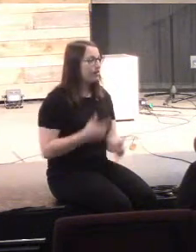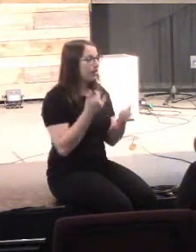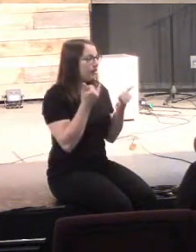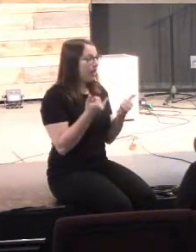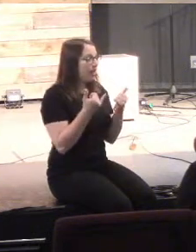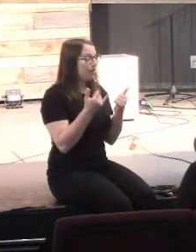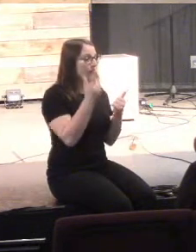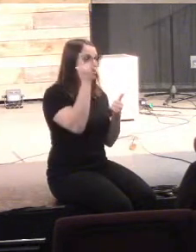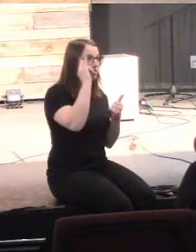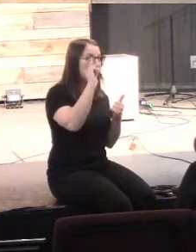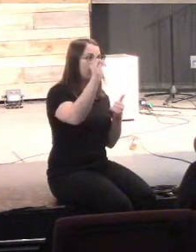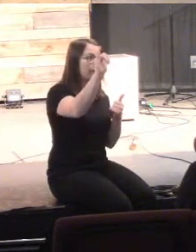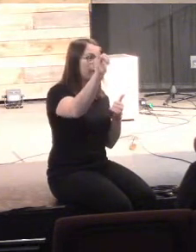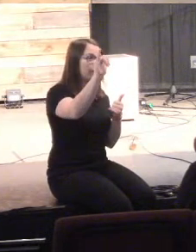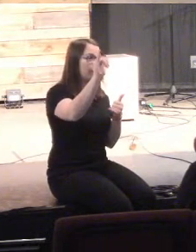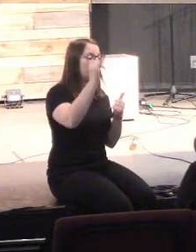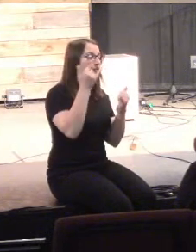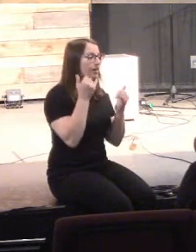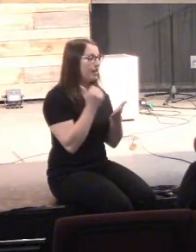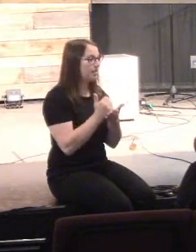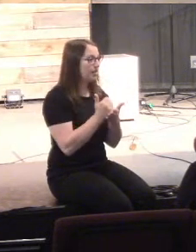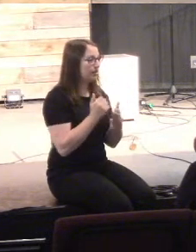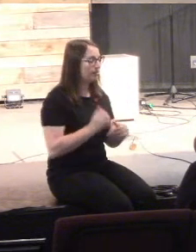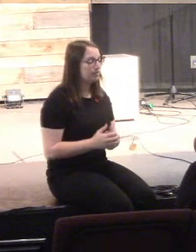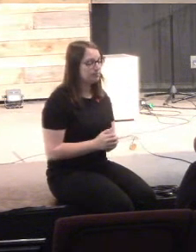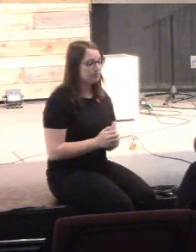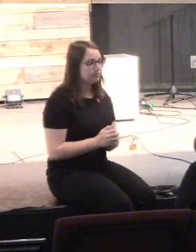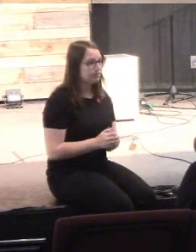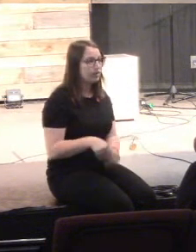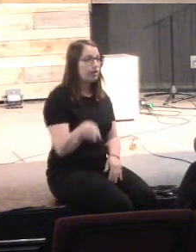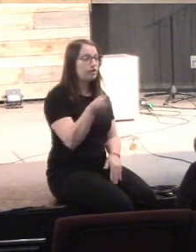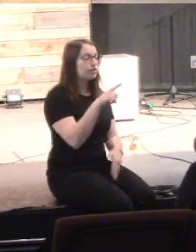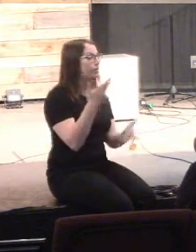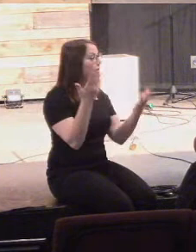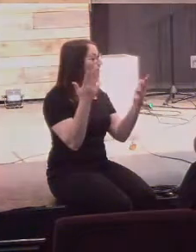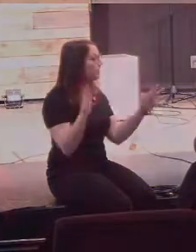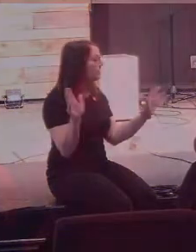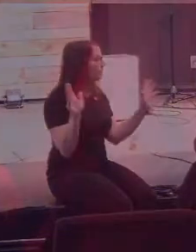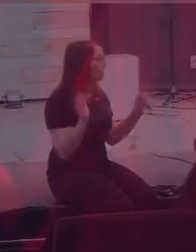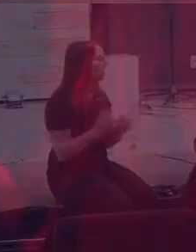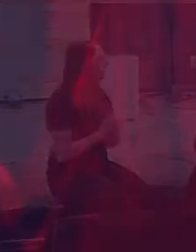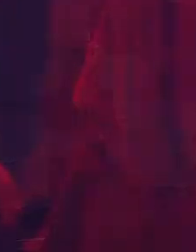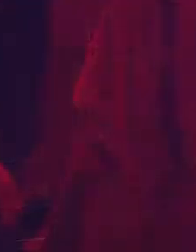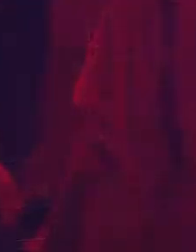forevermore. Amen. You are dismissed.